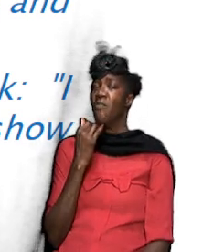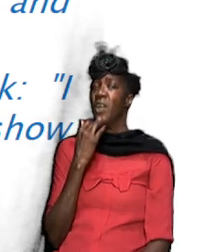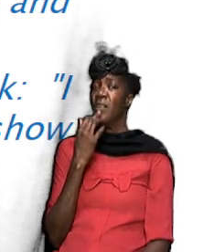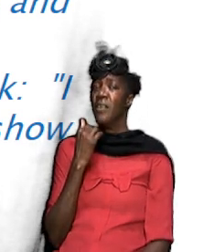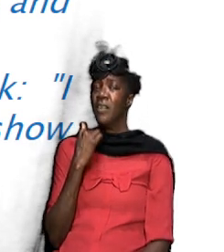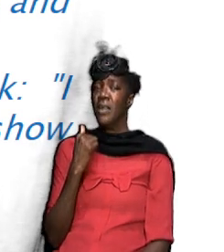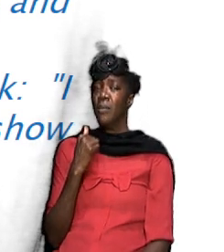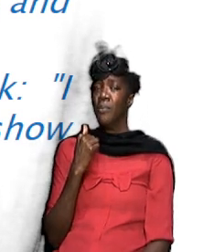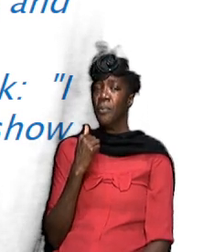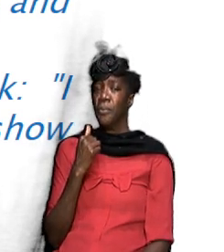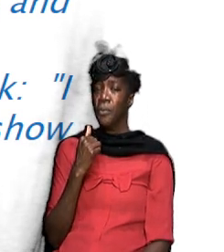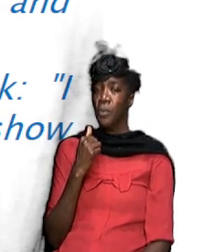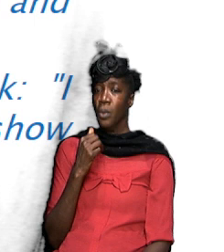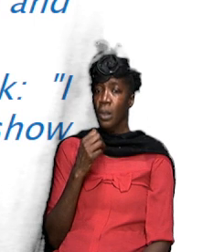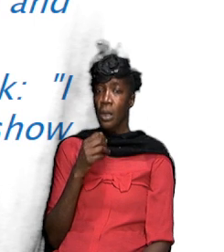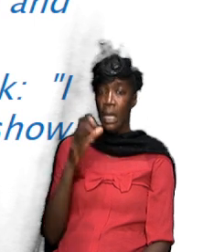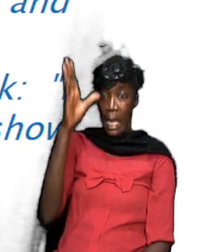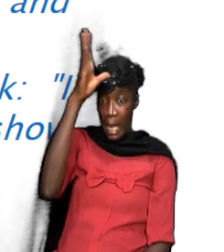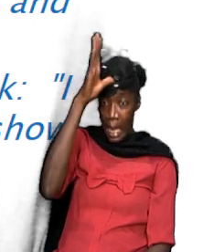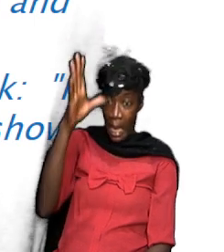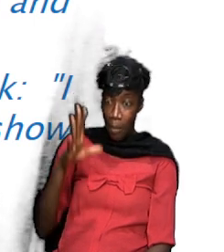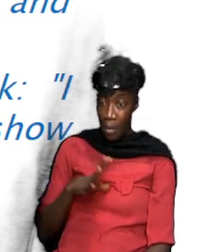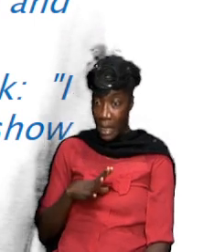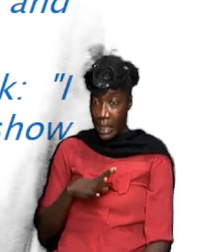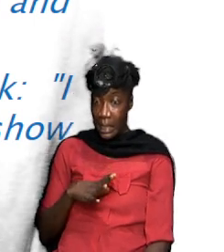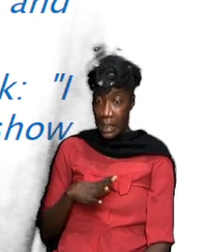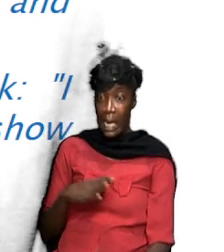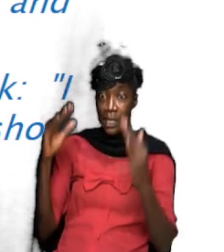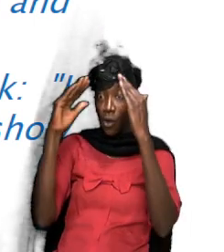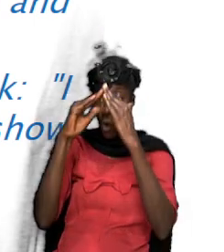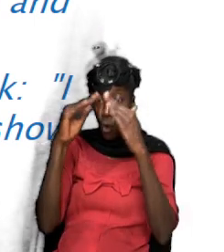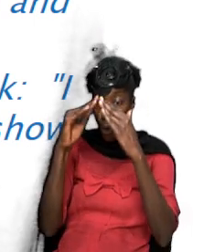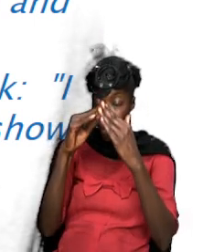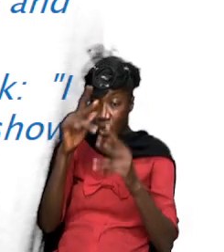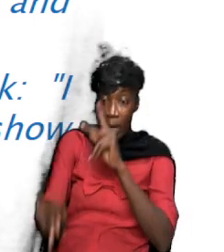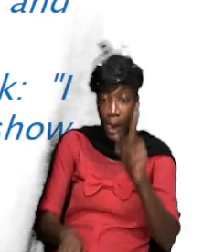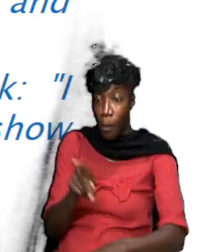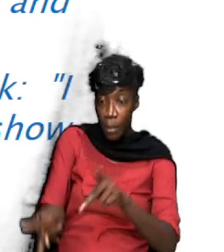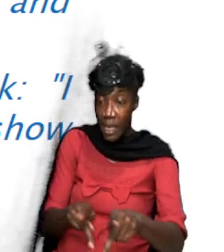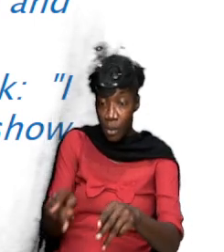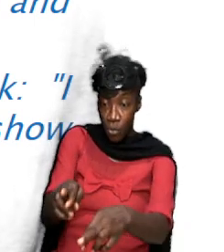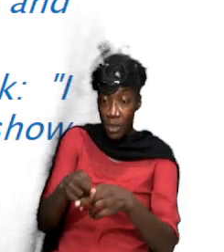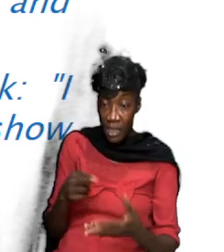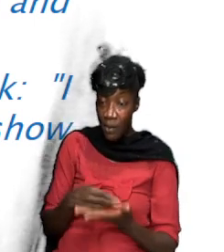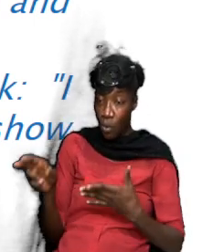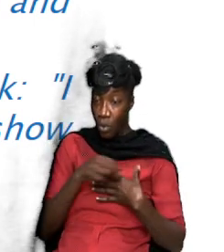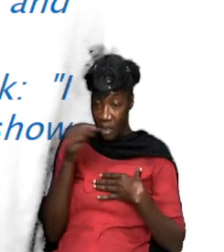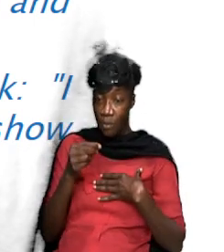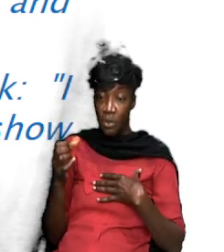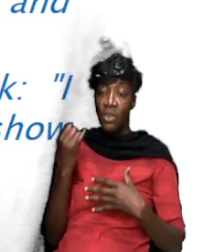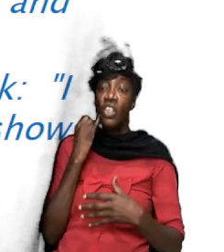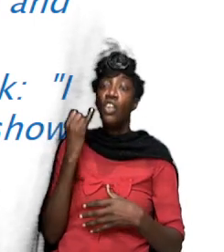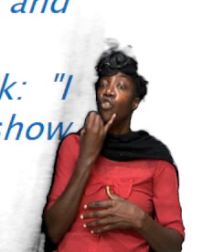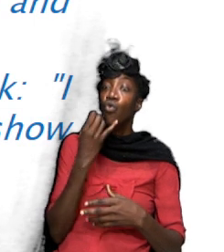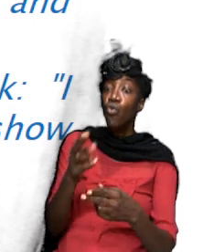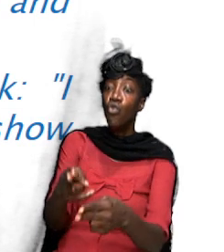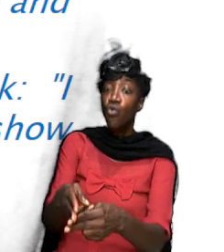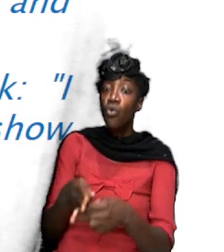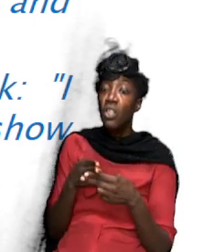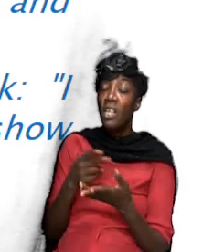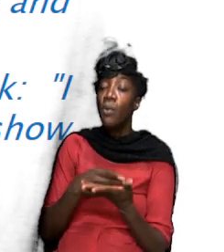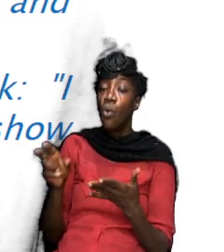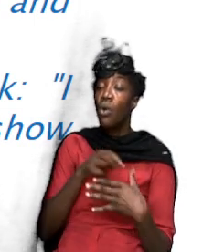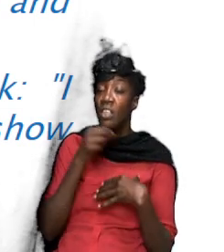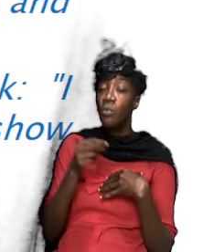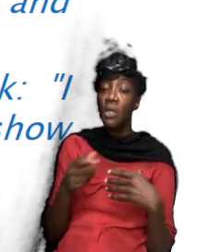Cornelius and his household received the Holy Ghost. So now the Jews had received the Holy Ghost. But this was the